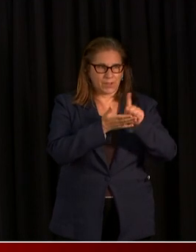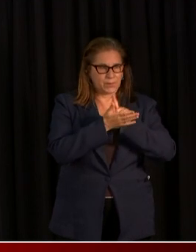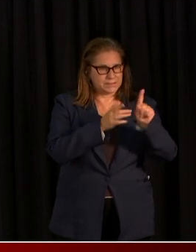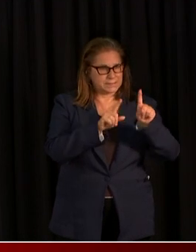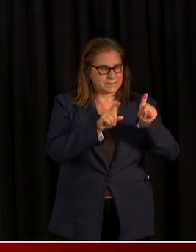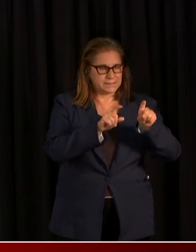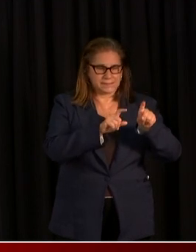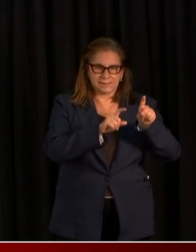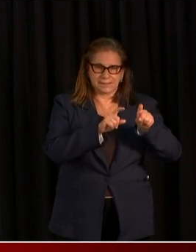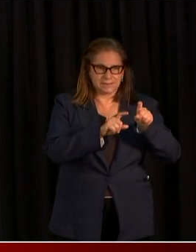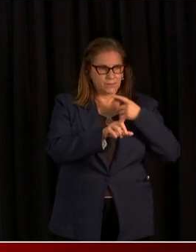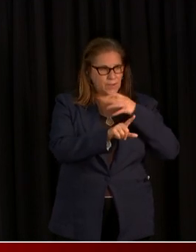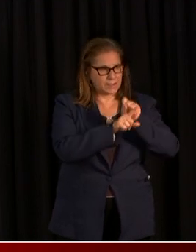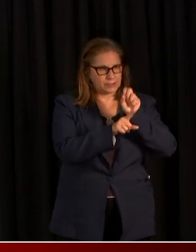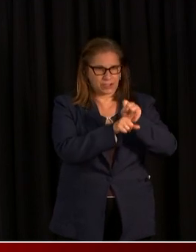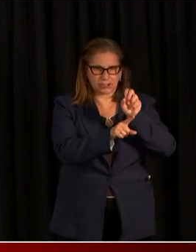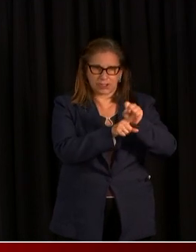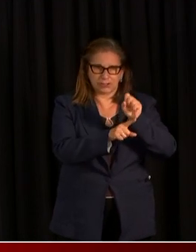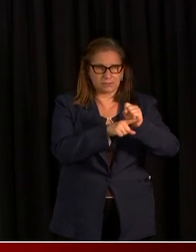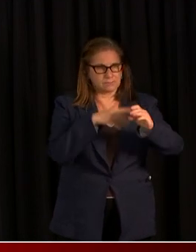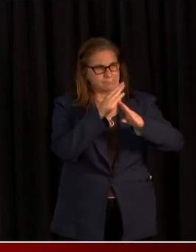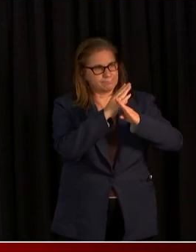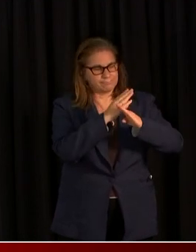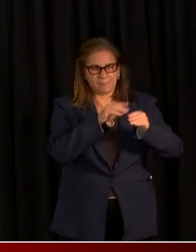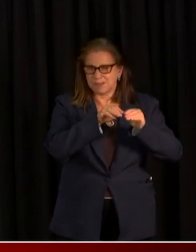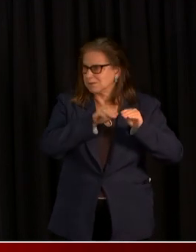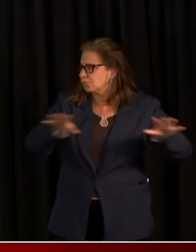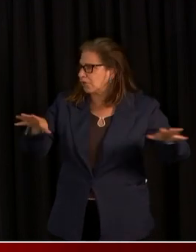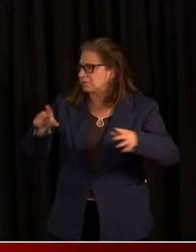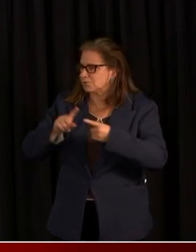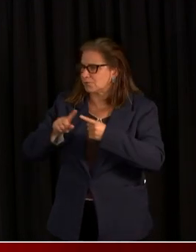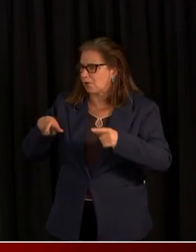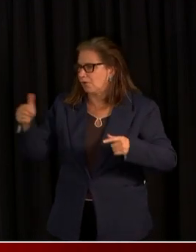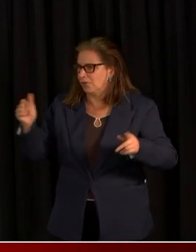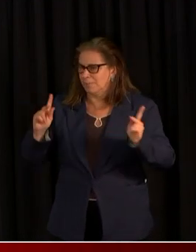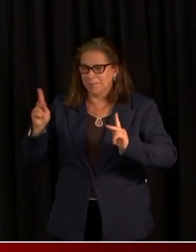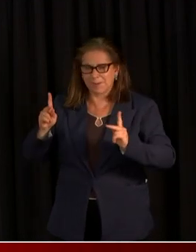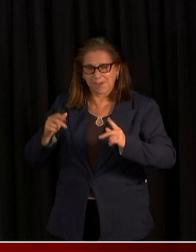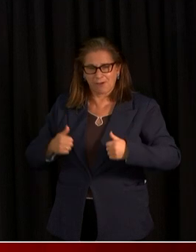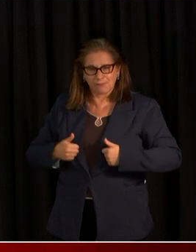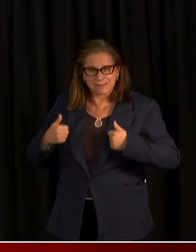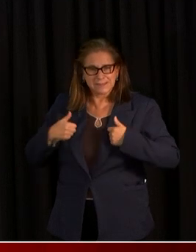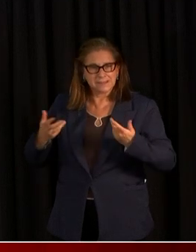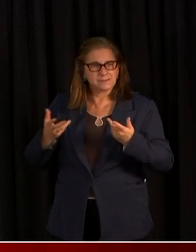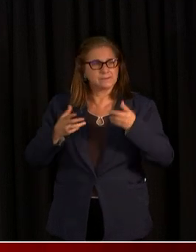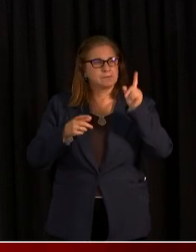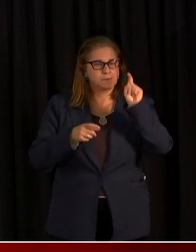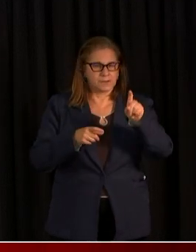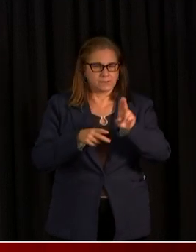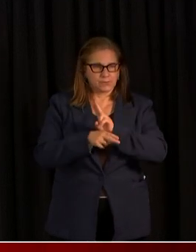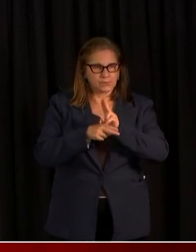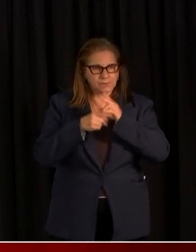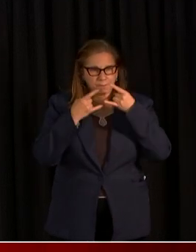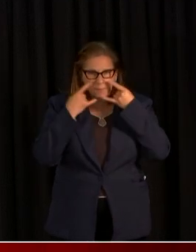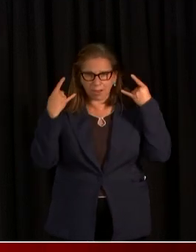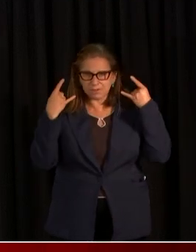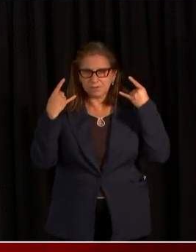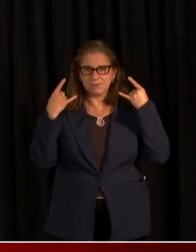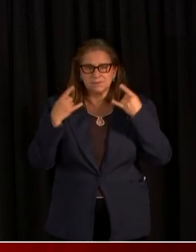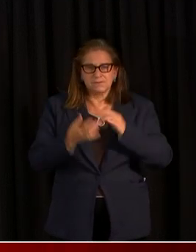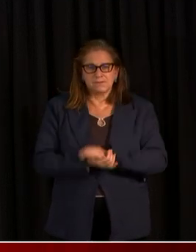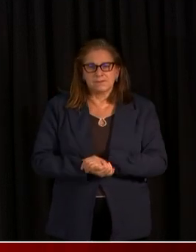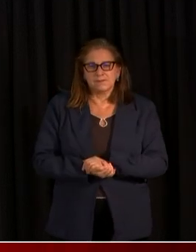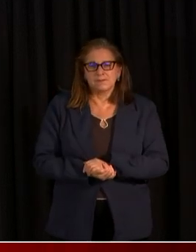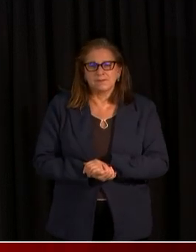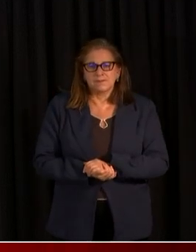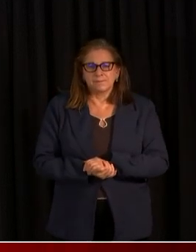early, to be able to do interventions, to go in and to make sure that staff are wearing PPE properly, to be able to